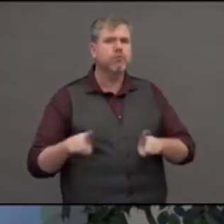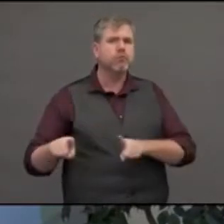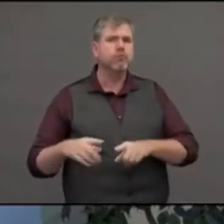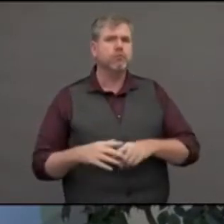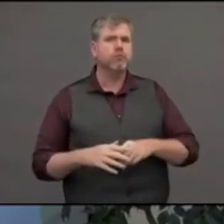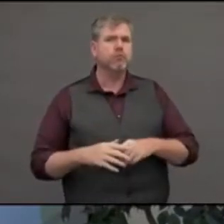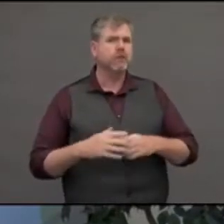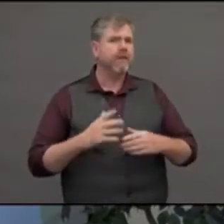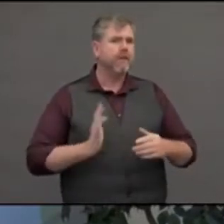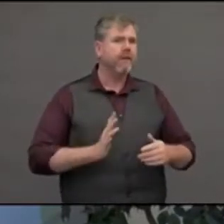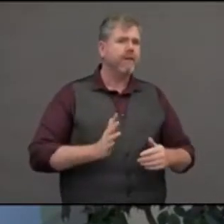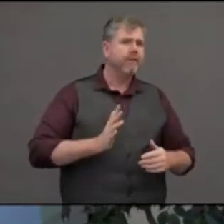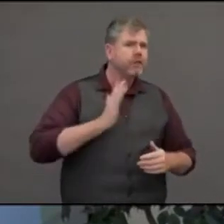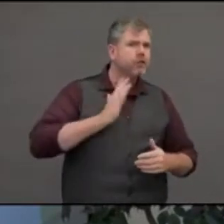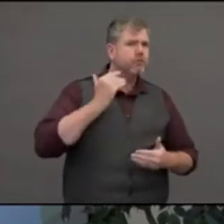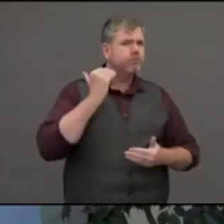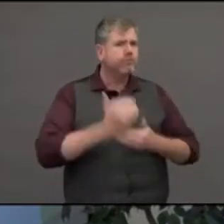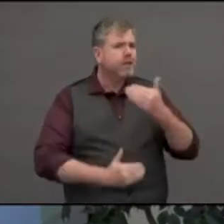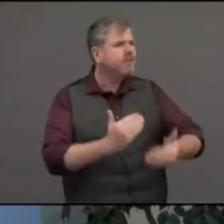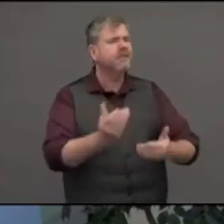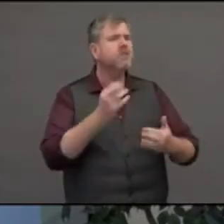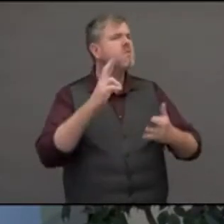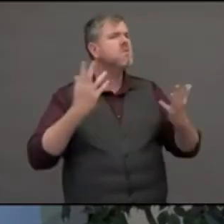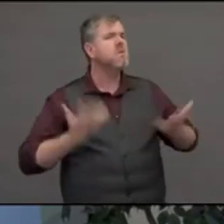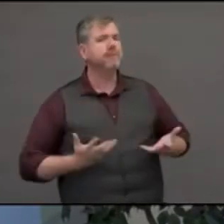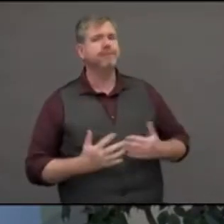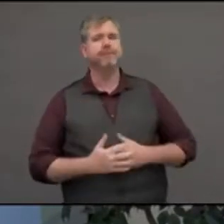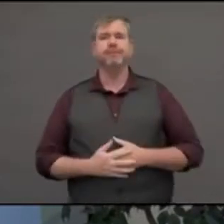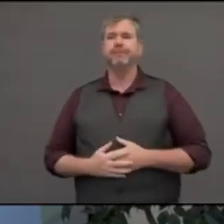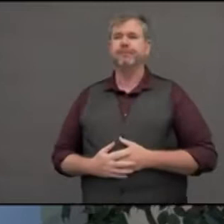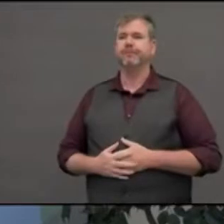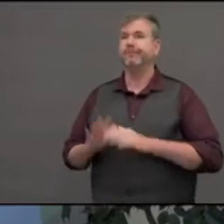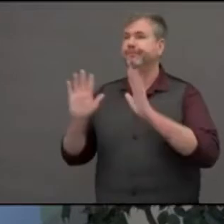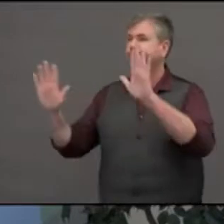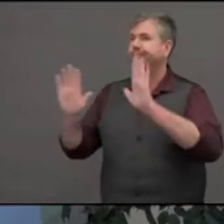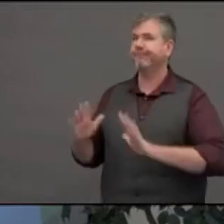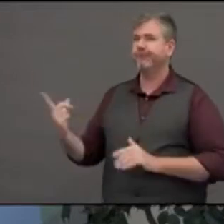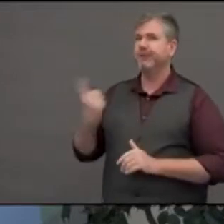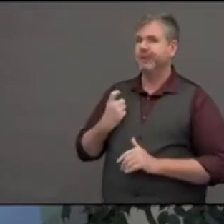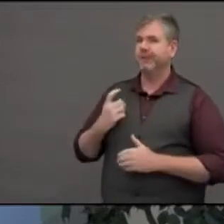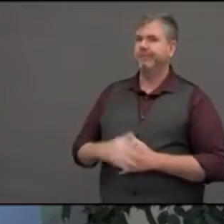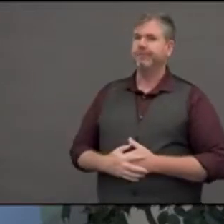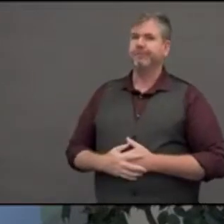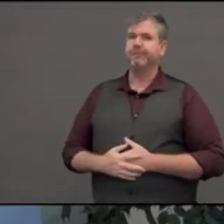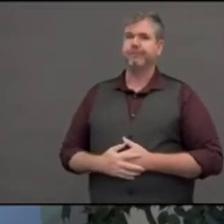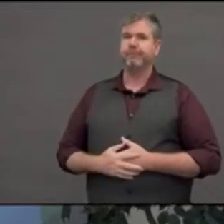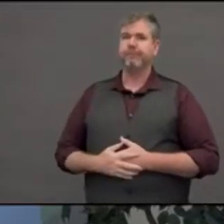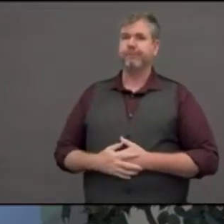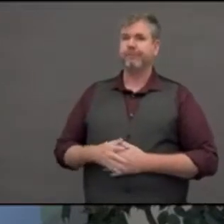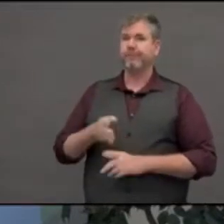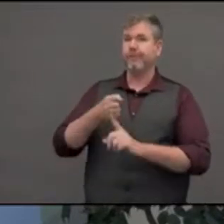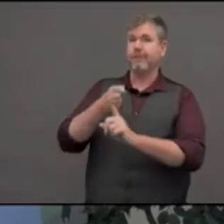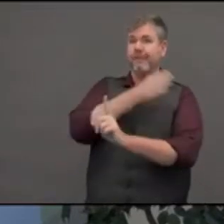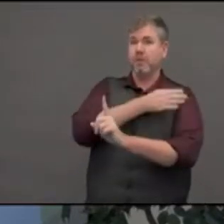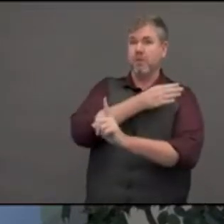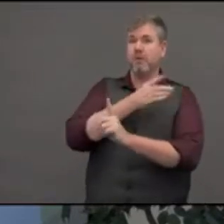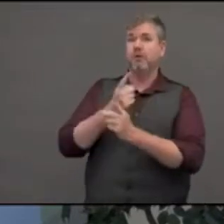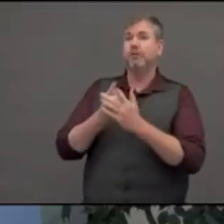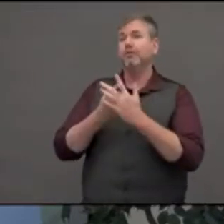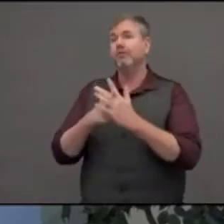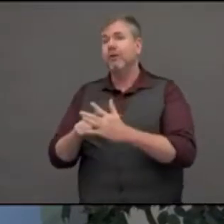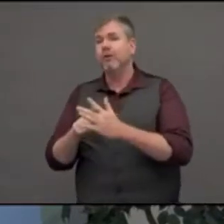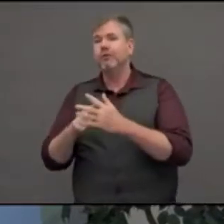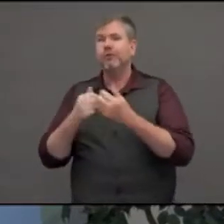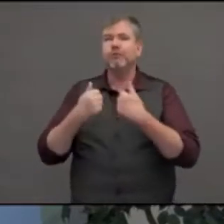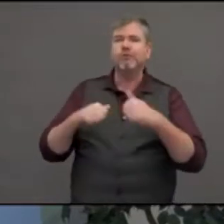Great question. Thank you, Larry. You know, we originally started with temperature checks early on when we were learning about COVID, and we felt that that was the most